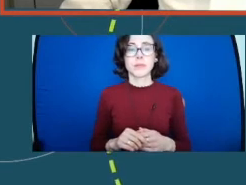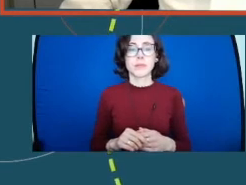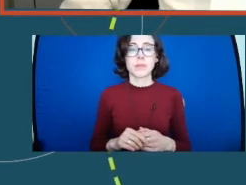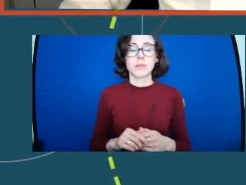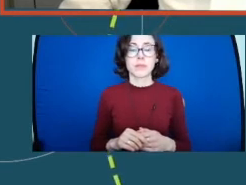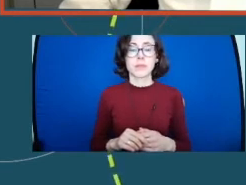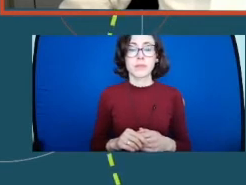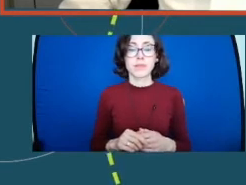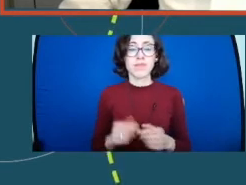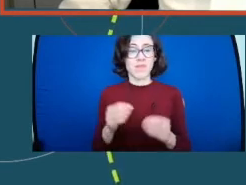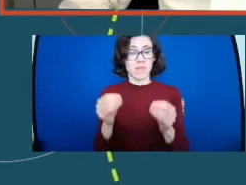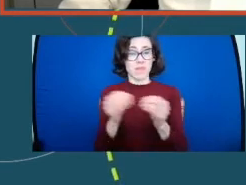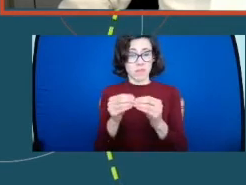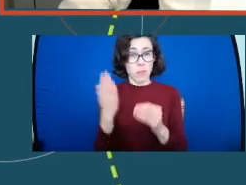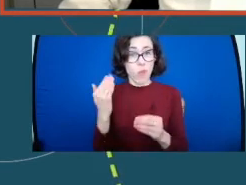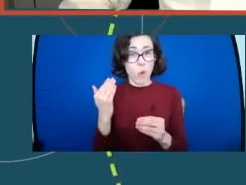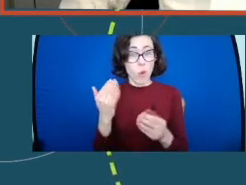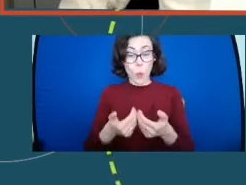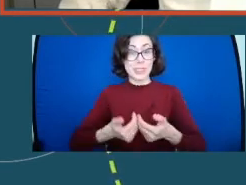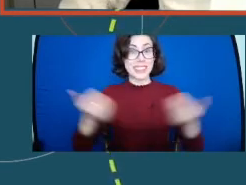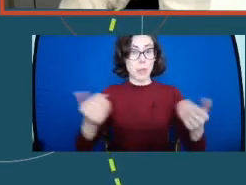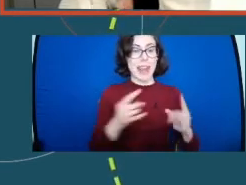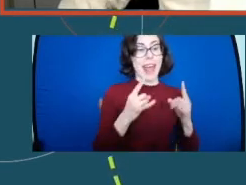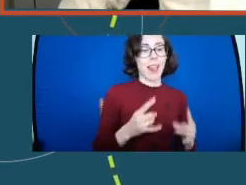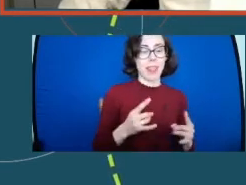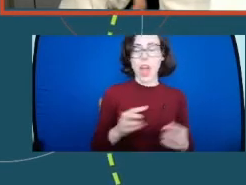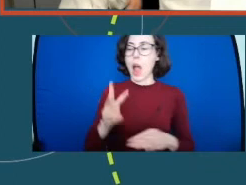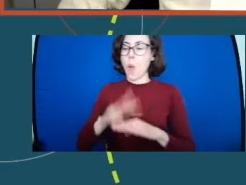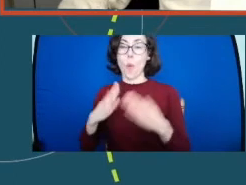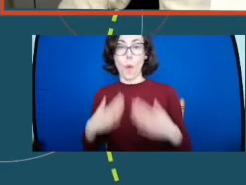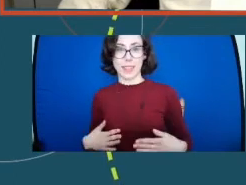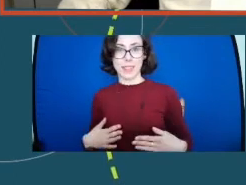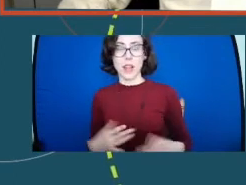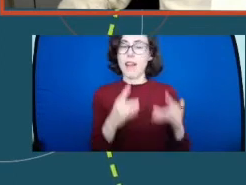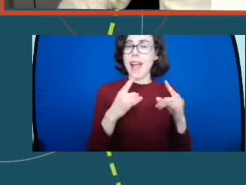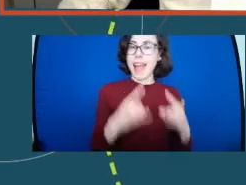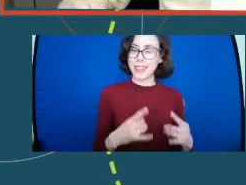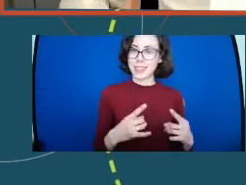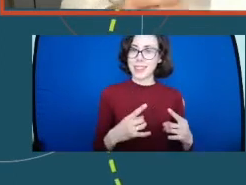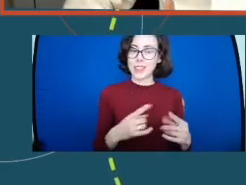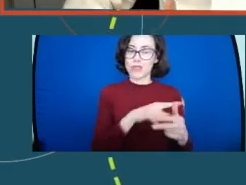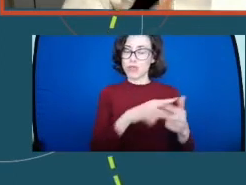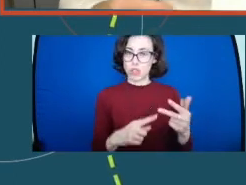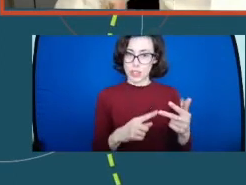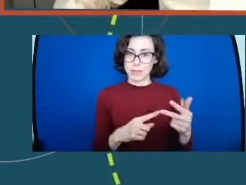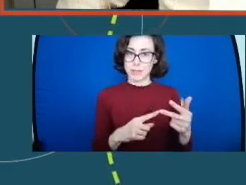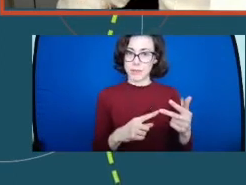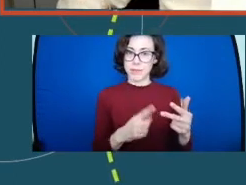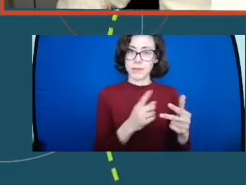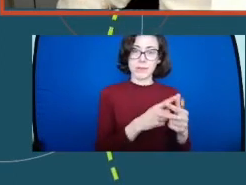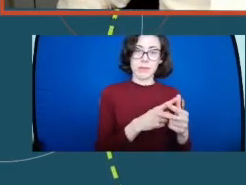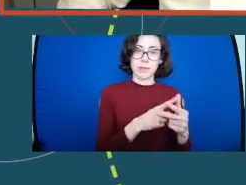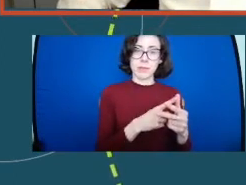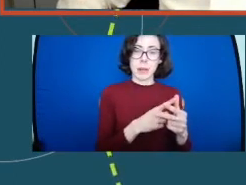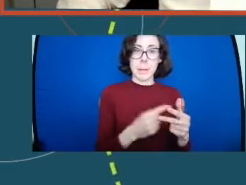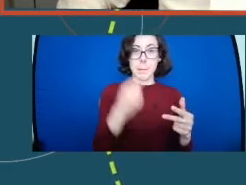As I mentioned earlier, we separate health from wellness. So the definition for us of health really encompasses 3 dimensions, and that includes mind, body,